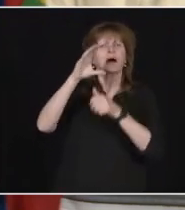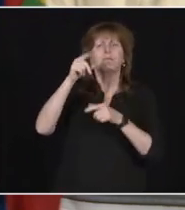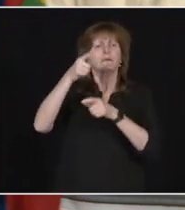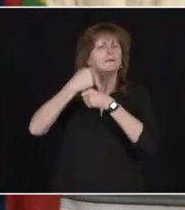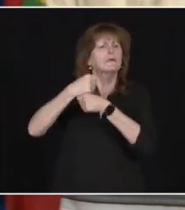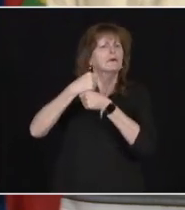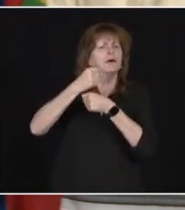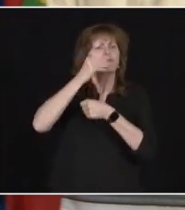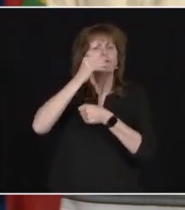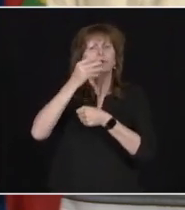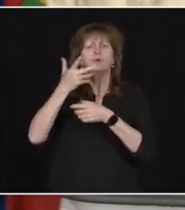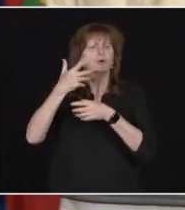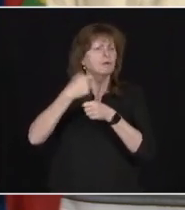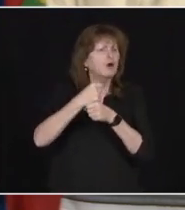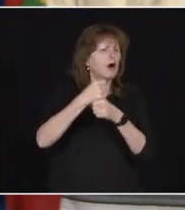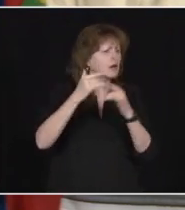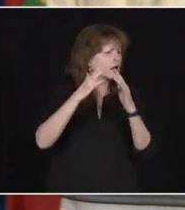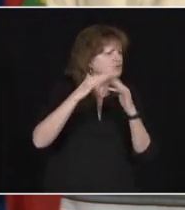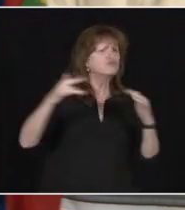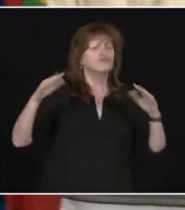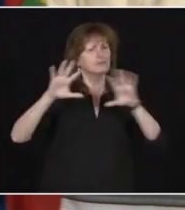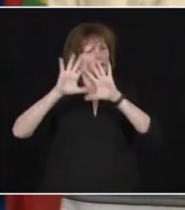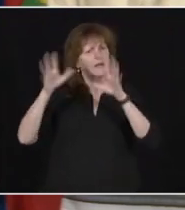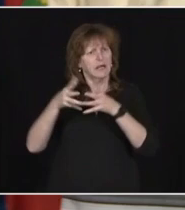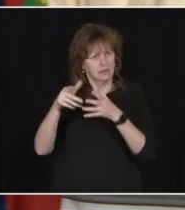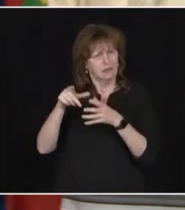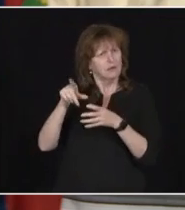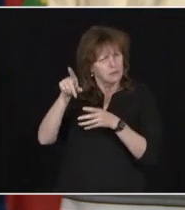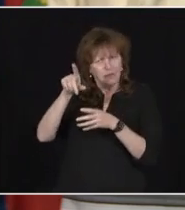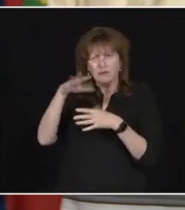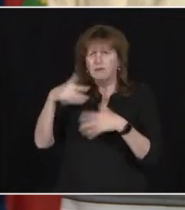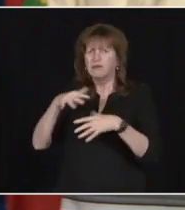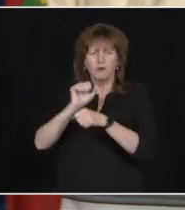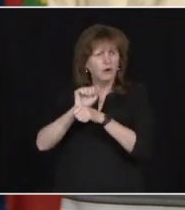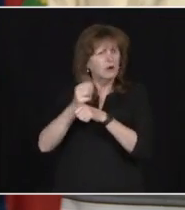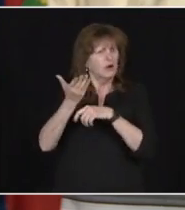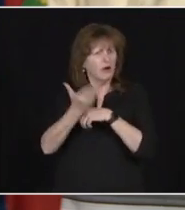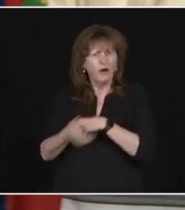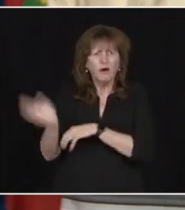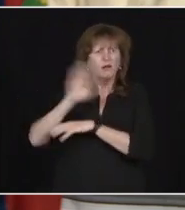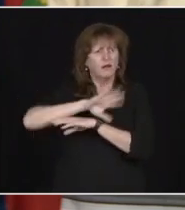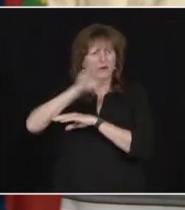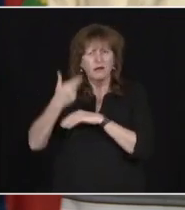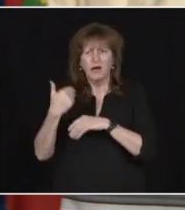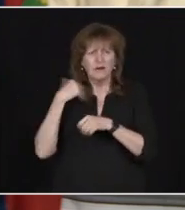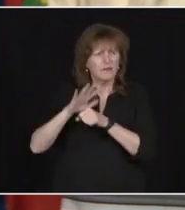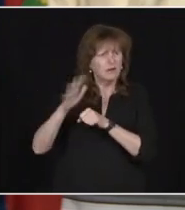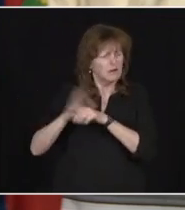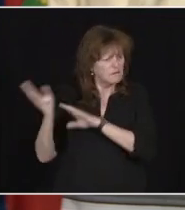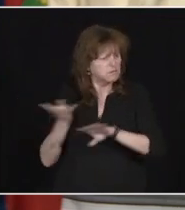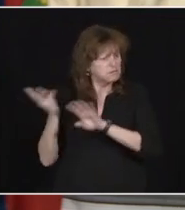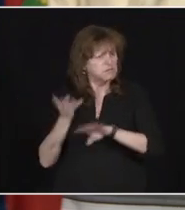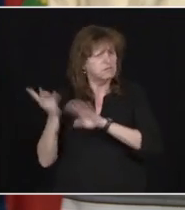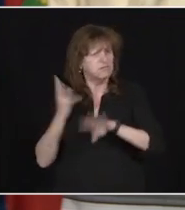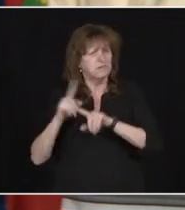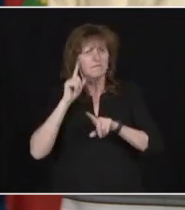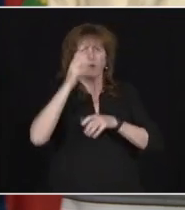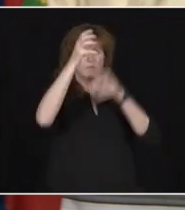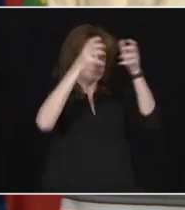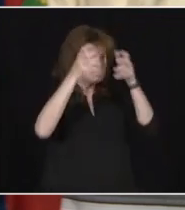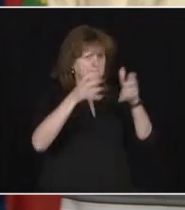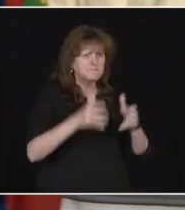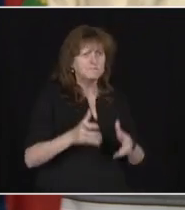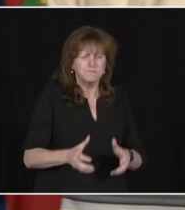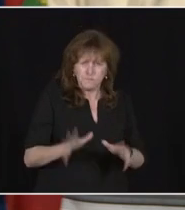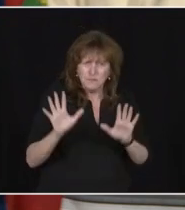working around the clock to keep our shelves stocked. After a productive discussion, I'm happy to report our